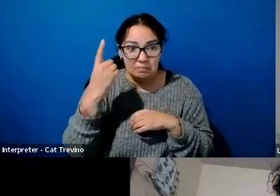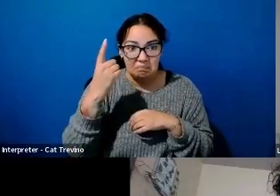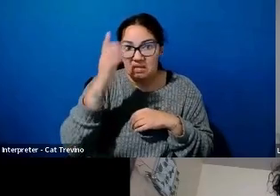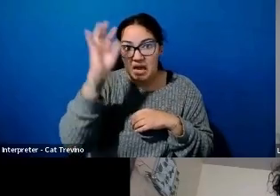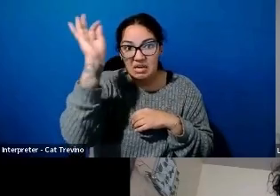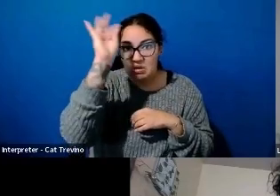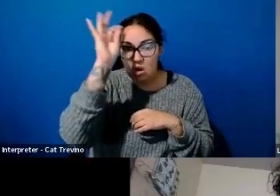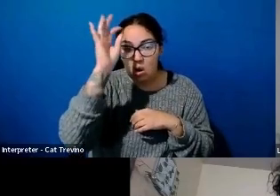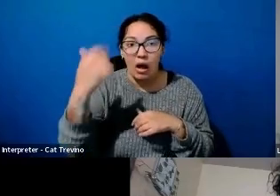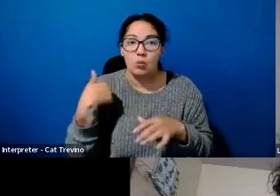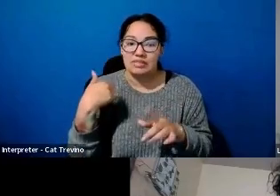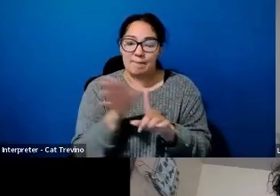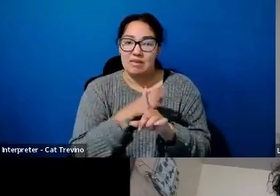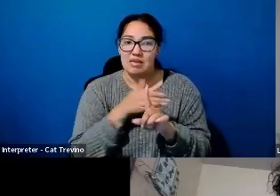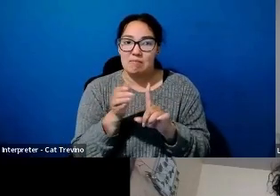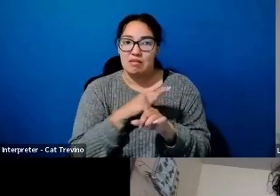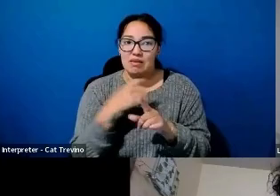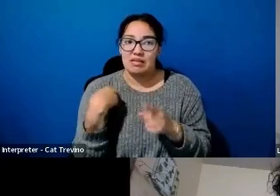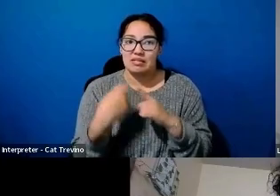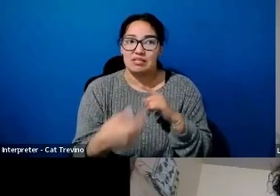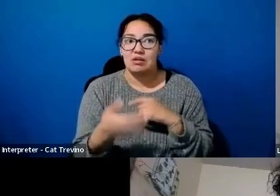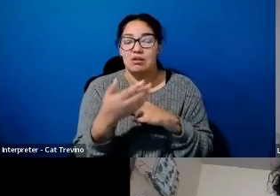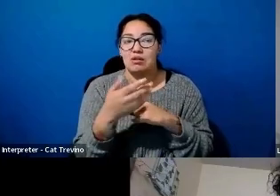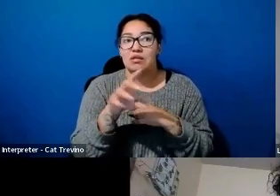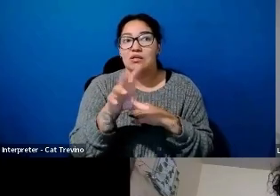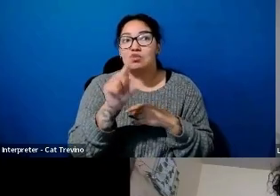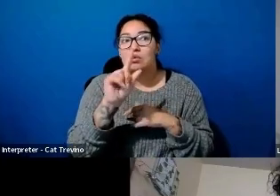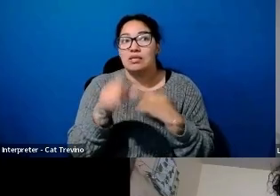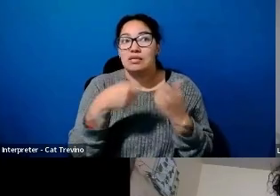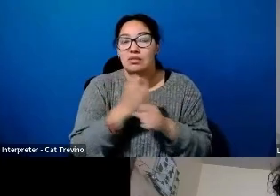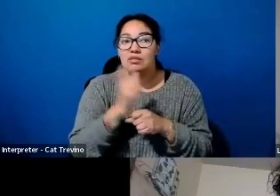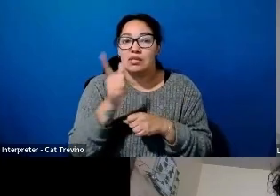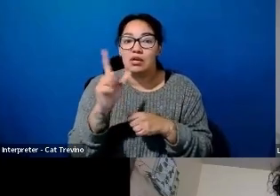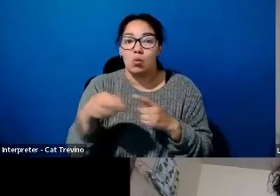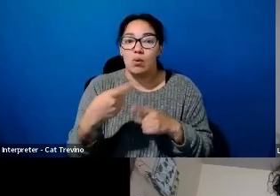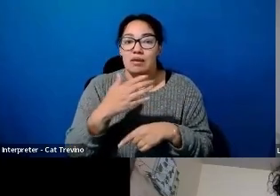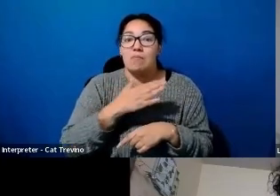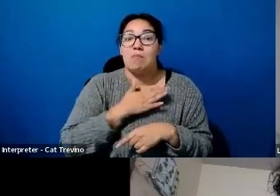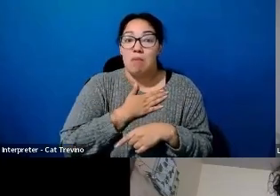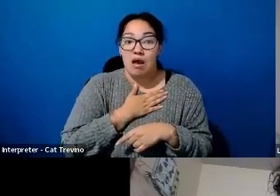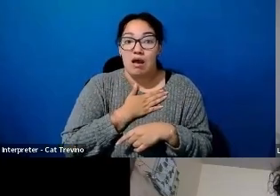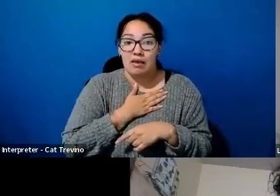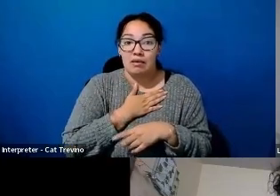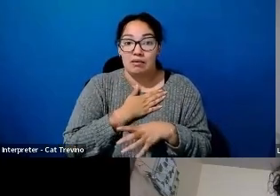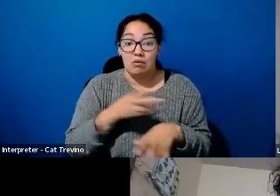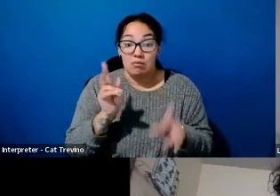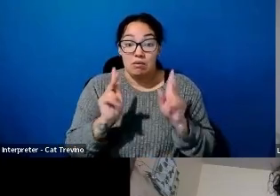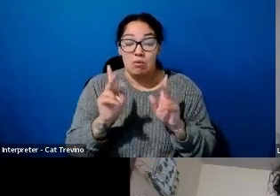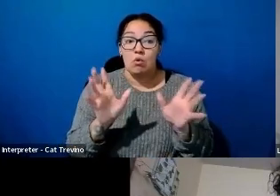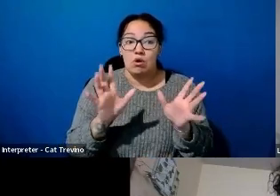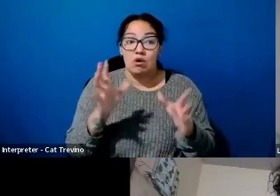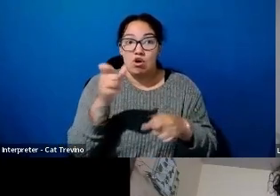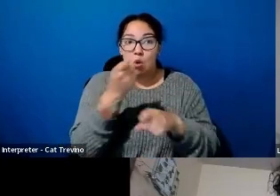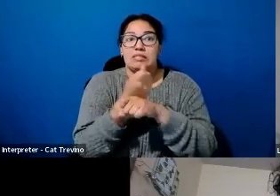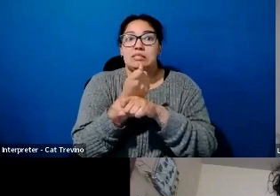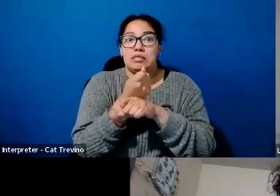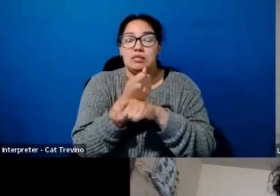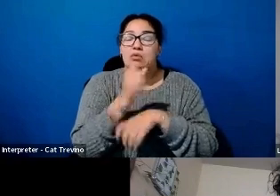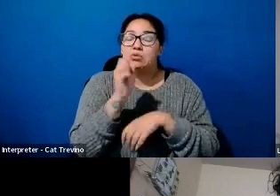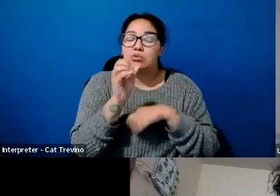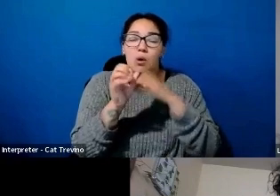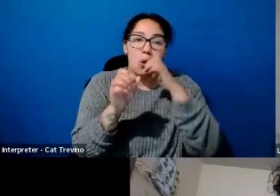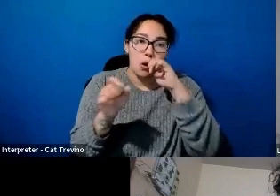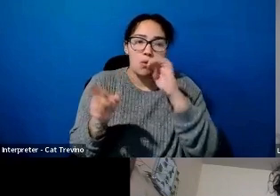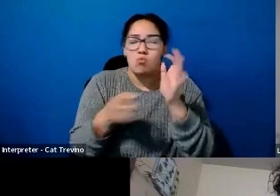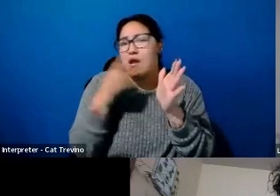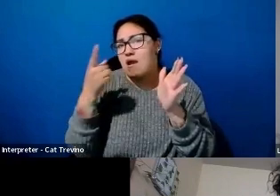was trafficked until 2.5 decades later when my traffickers were arrested. So it's going to be a really rare occasion where